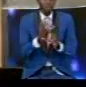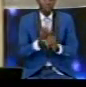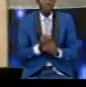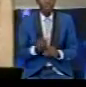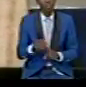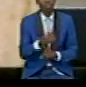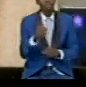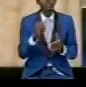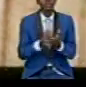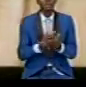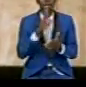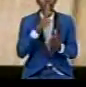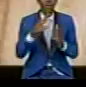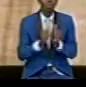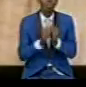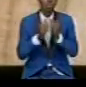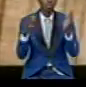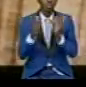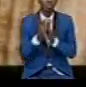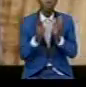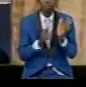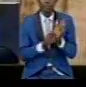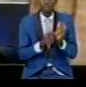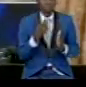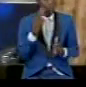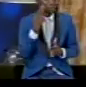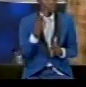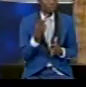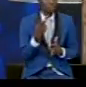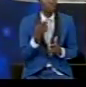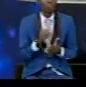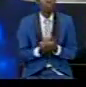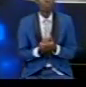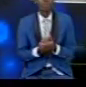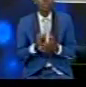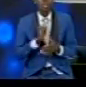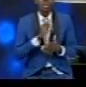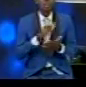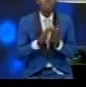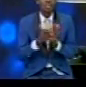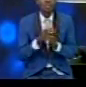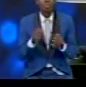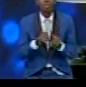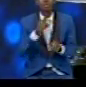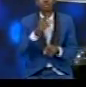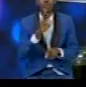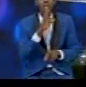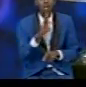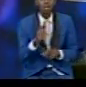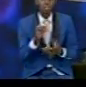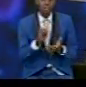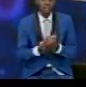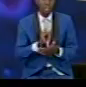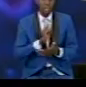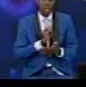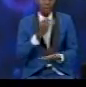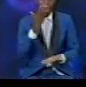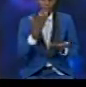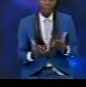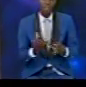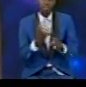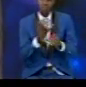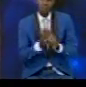that are without law. You know what he's saying? I became like you are, that I might gain